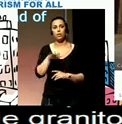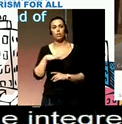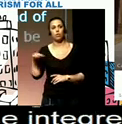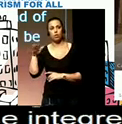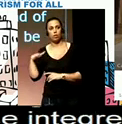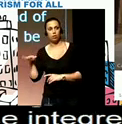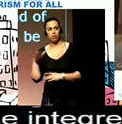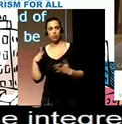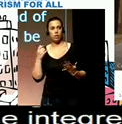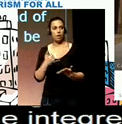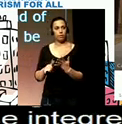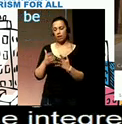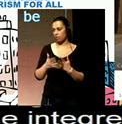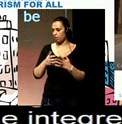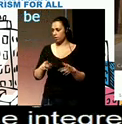existing pavements.